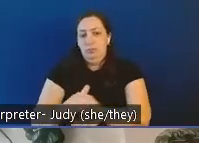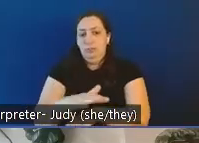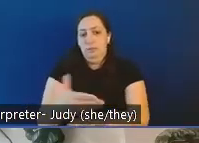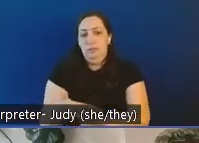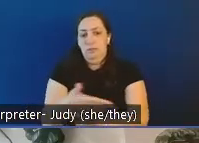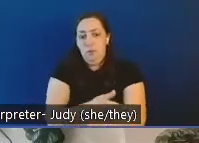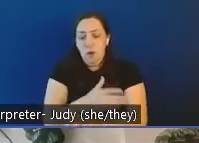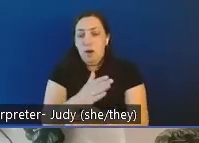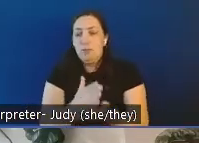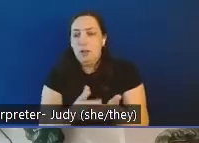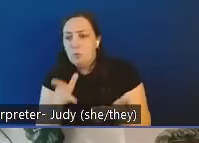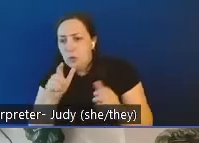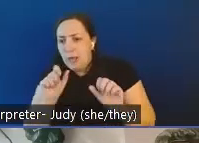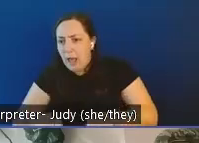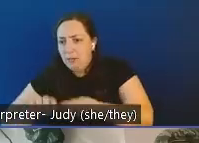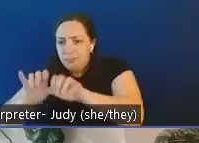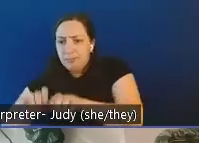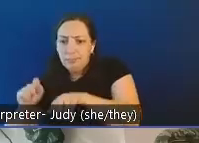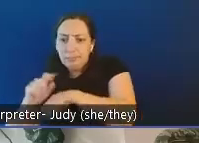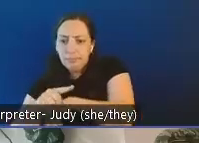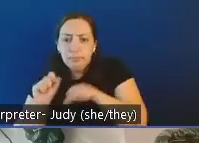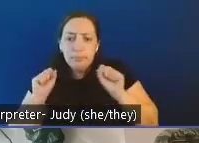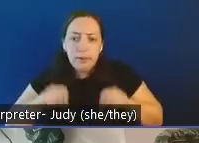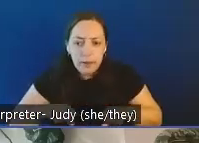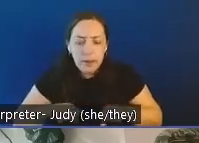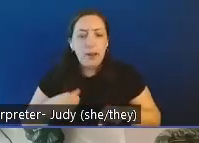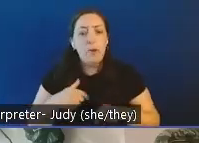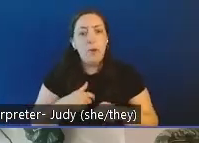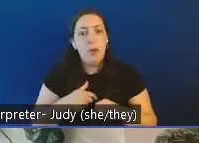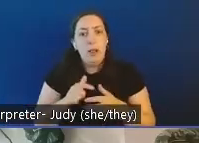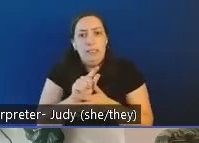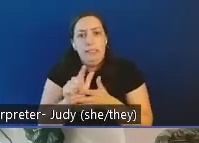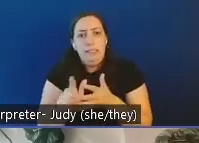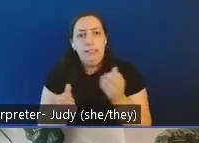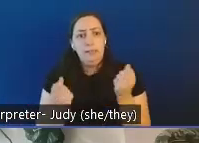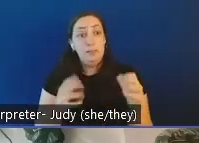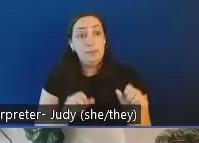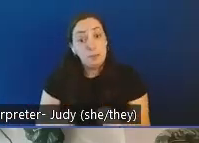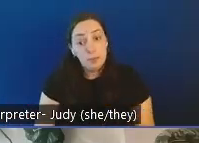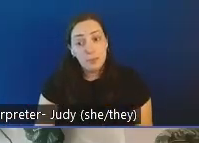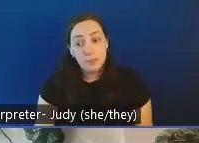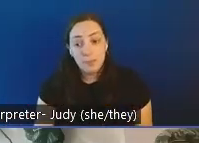ask them in the chat as we go, and we will get to just as many as we can.